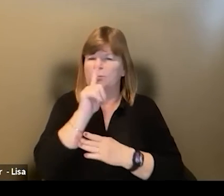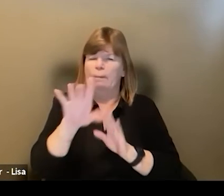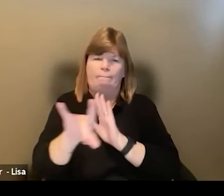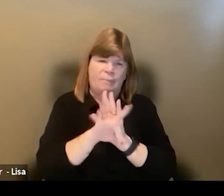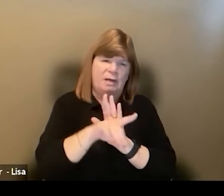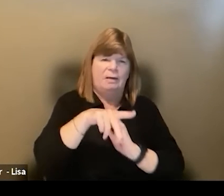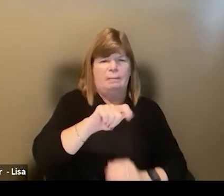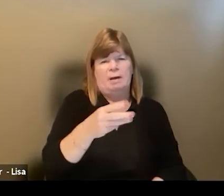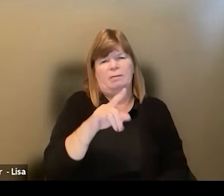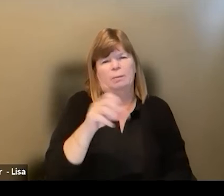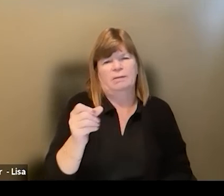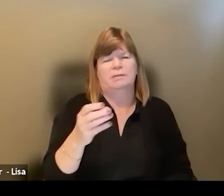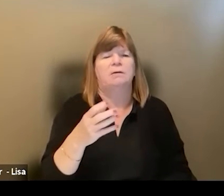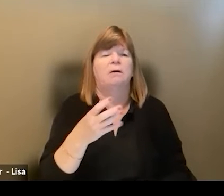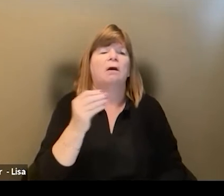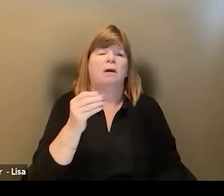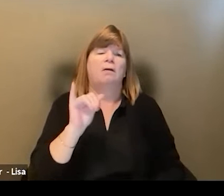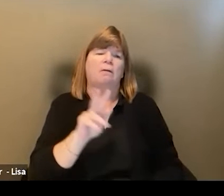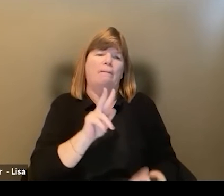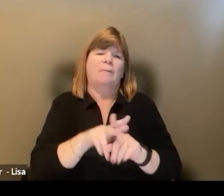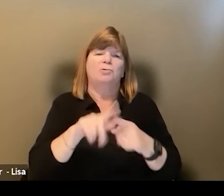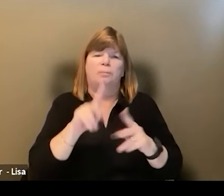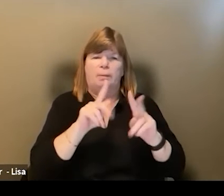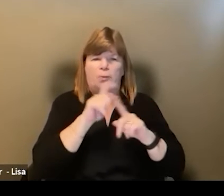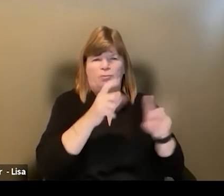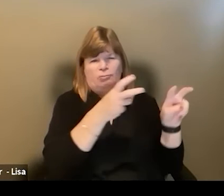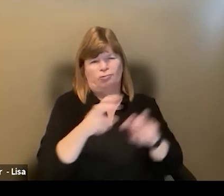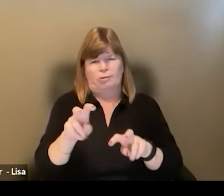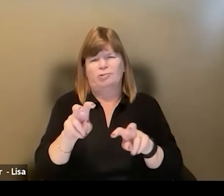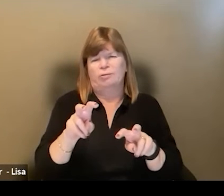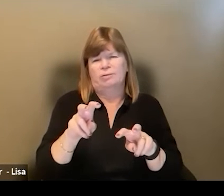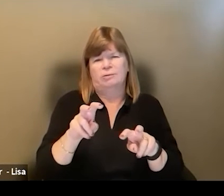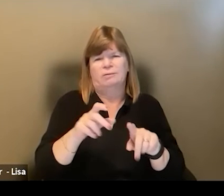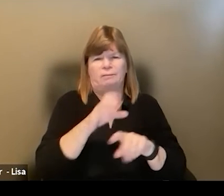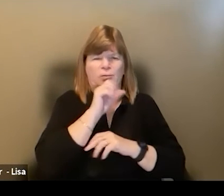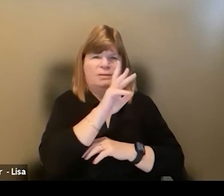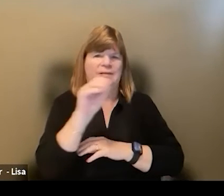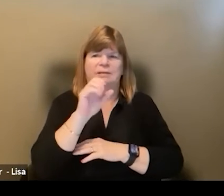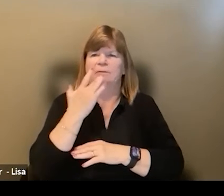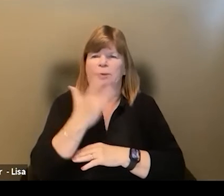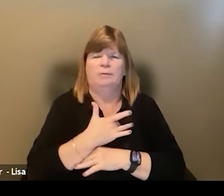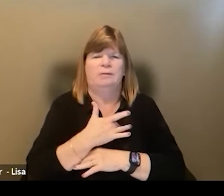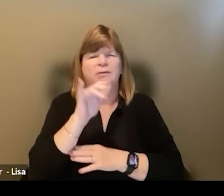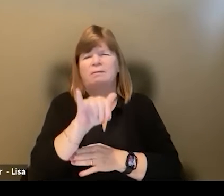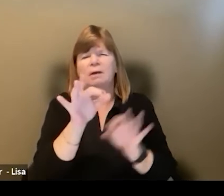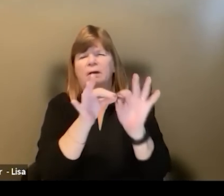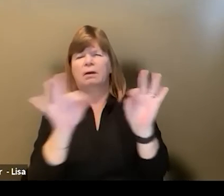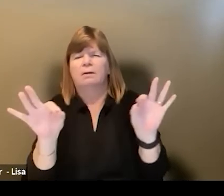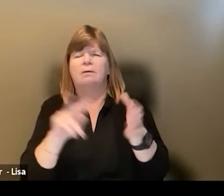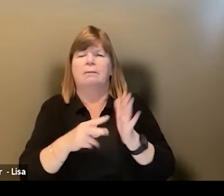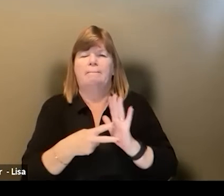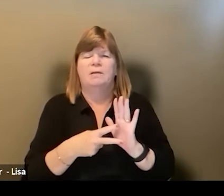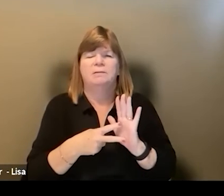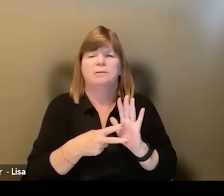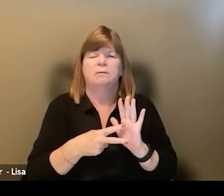Pathways MCE. It applies to those transitioning from the health and wellness to Pathways at their 60th birthday. So this is just language that